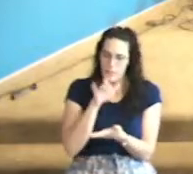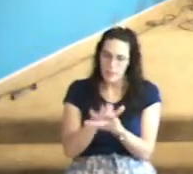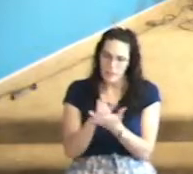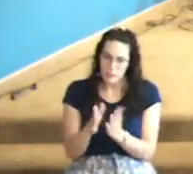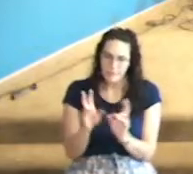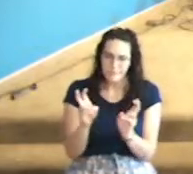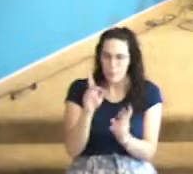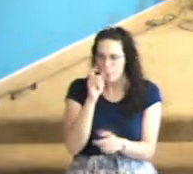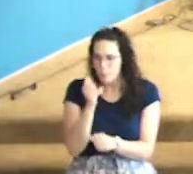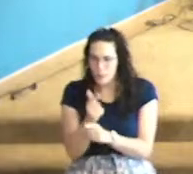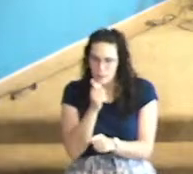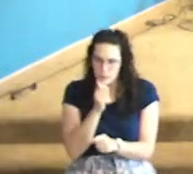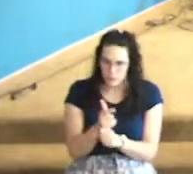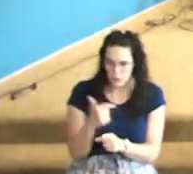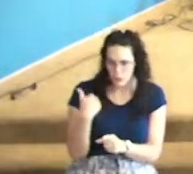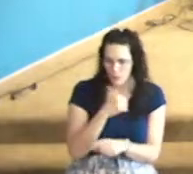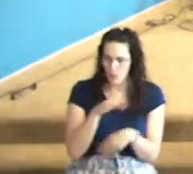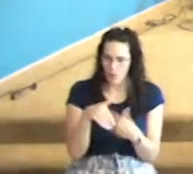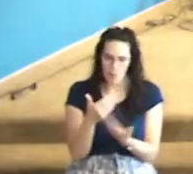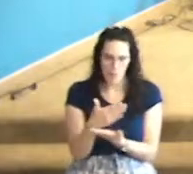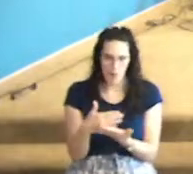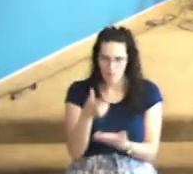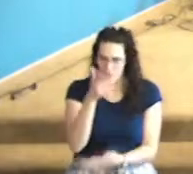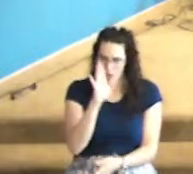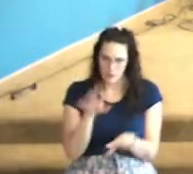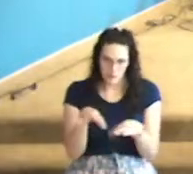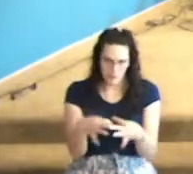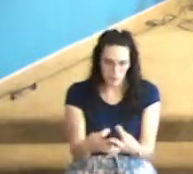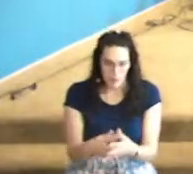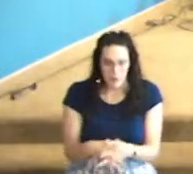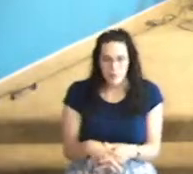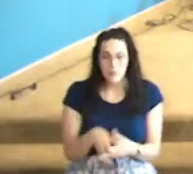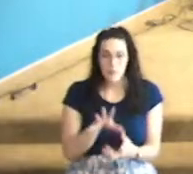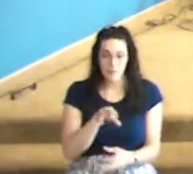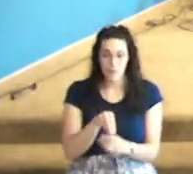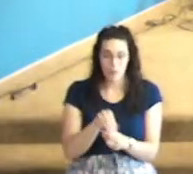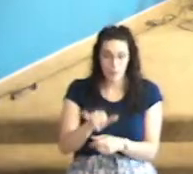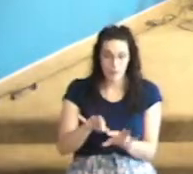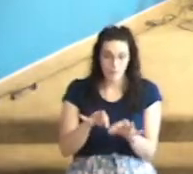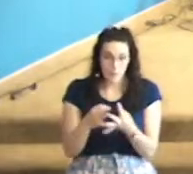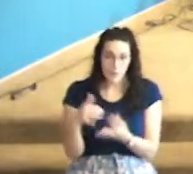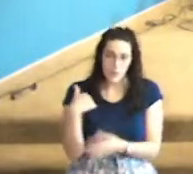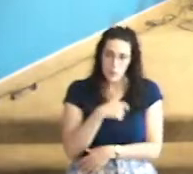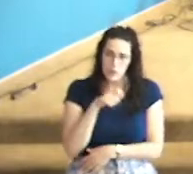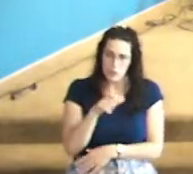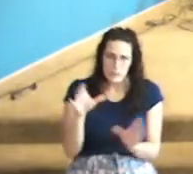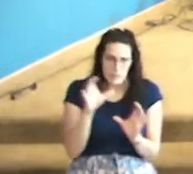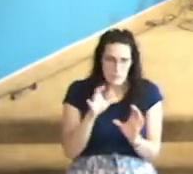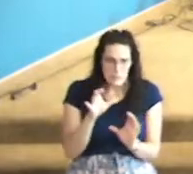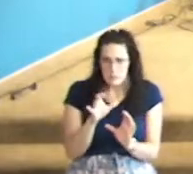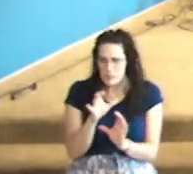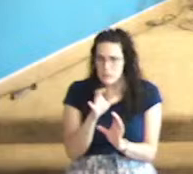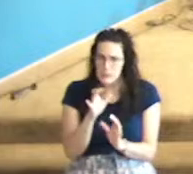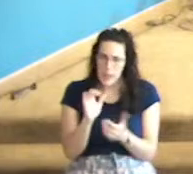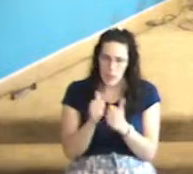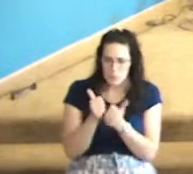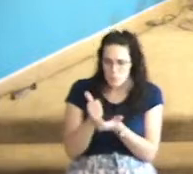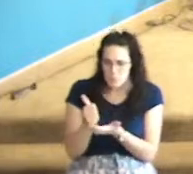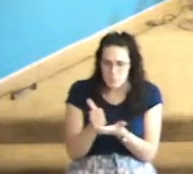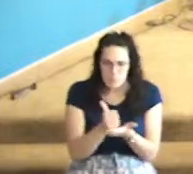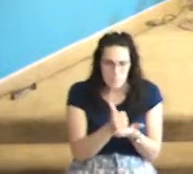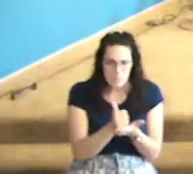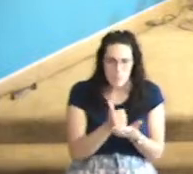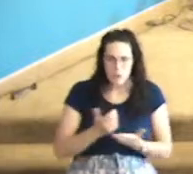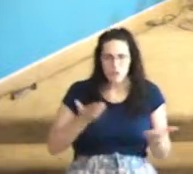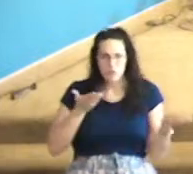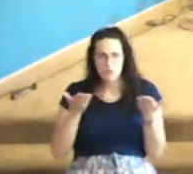sisters. We are all part of God's family, and being a part of that family, we should always seek ways to help others and serve